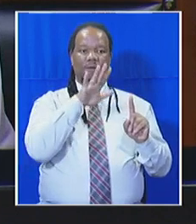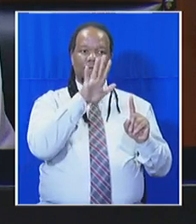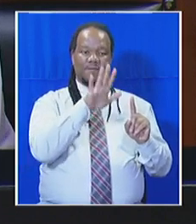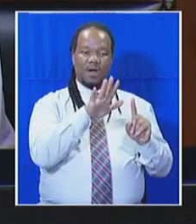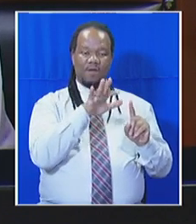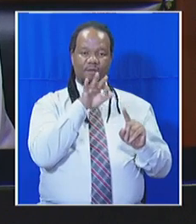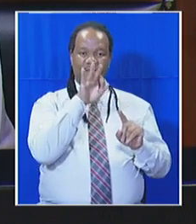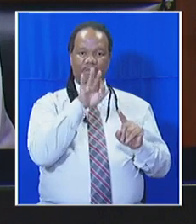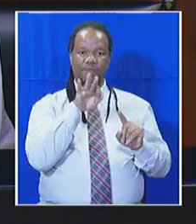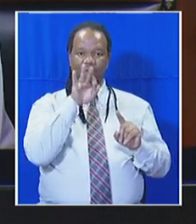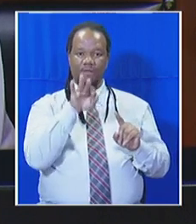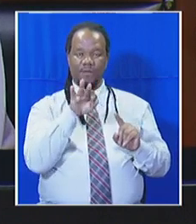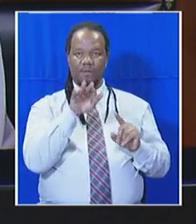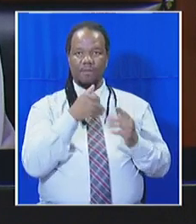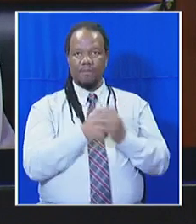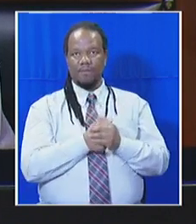533.